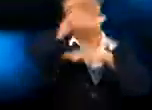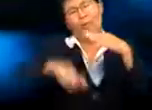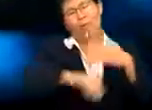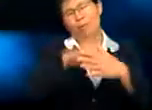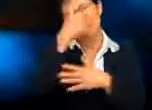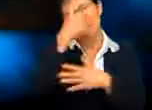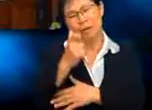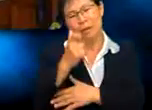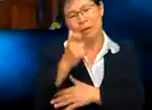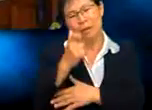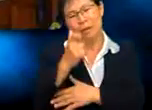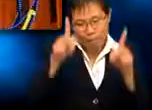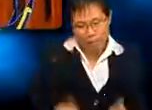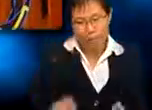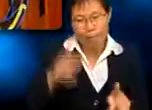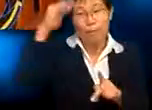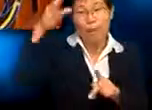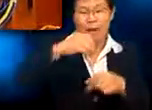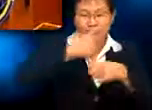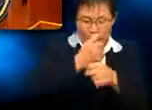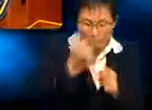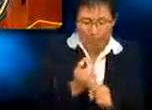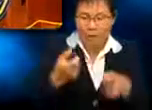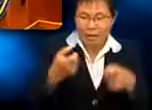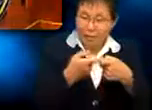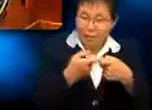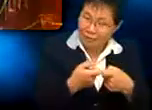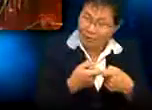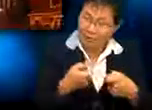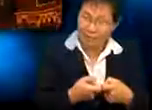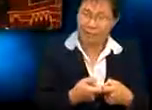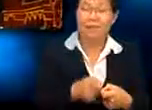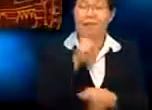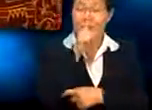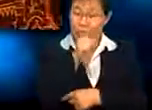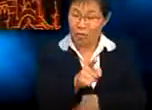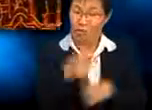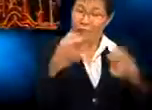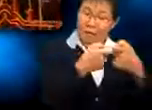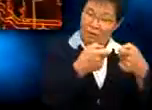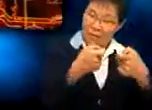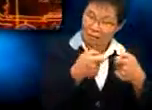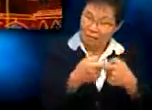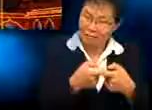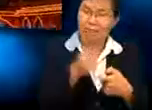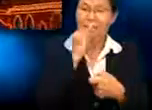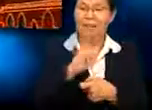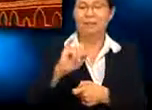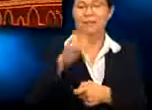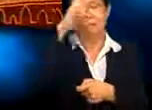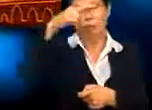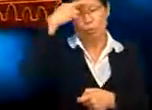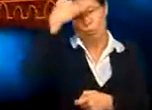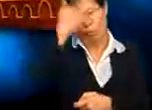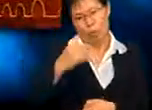all because man is able to generate electricity. In fact, electricity is the